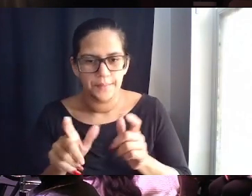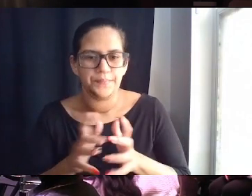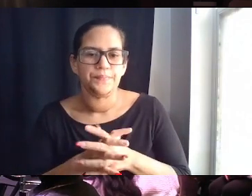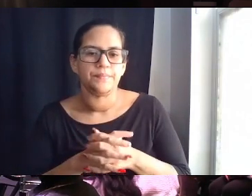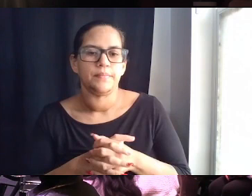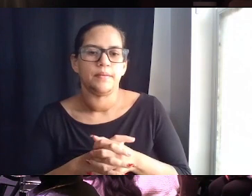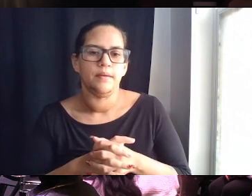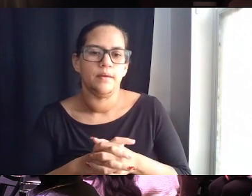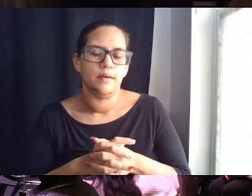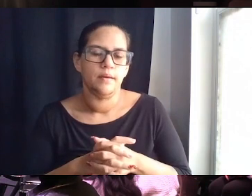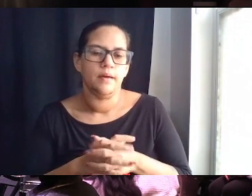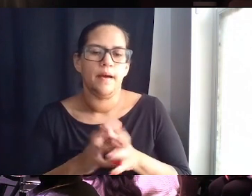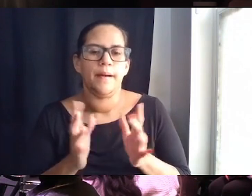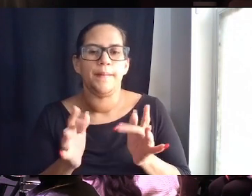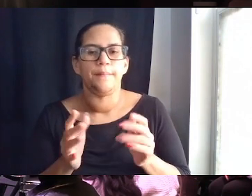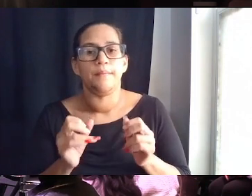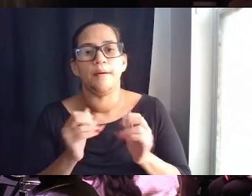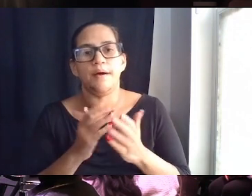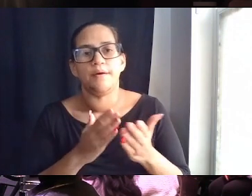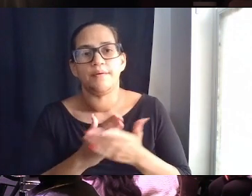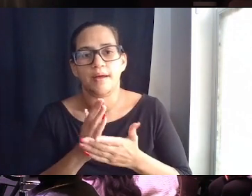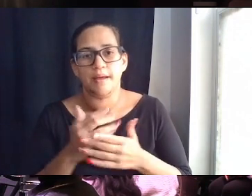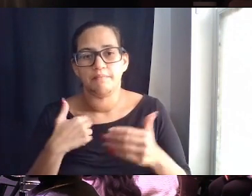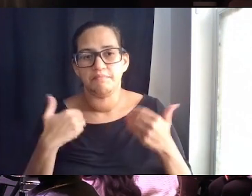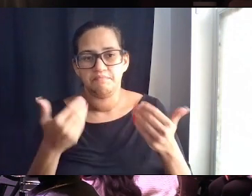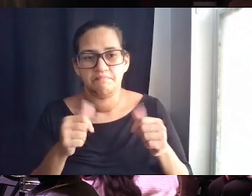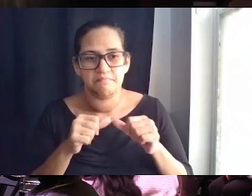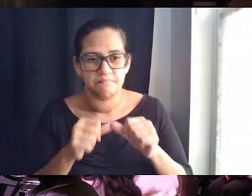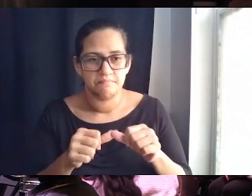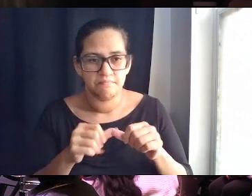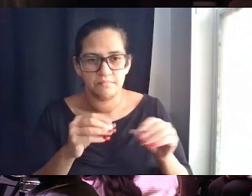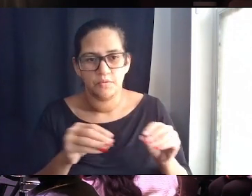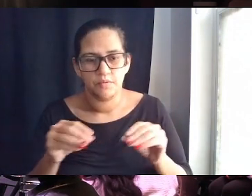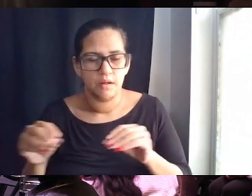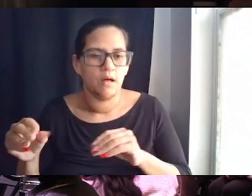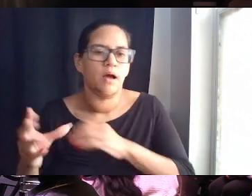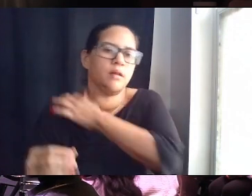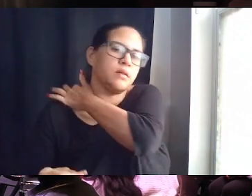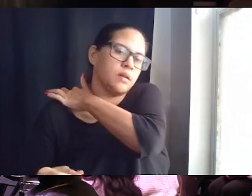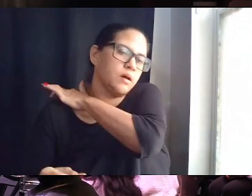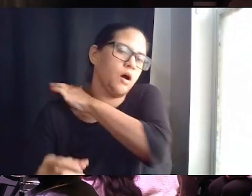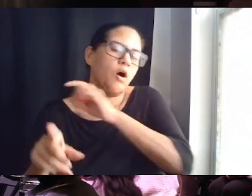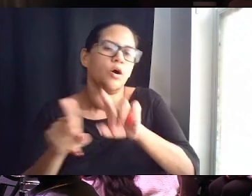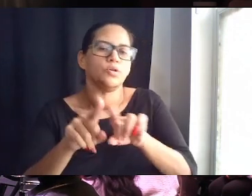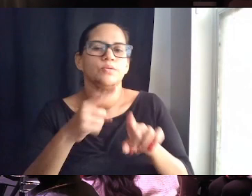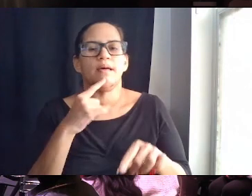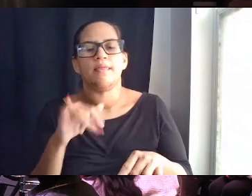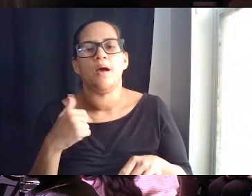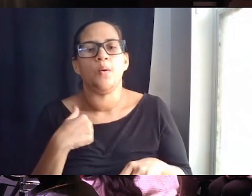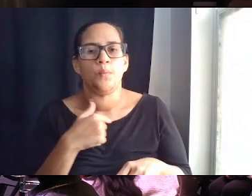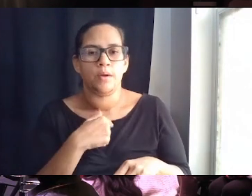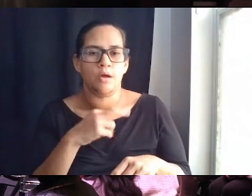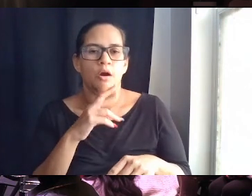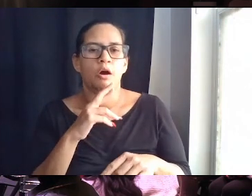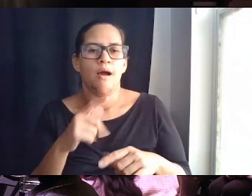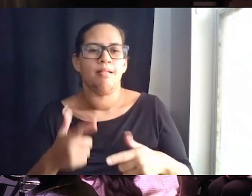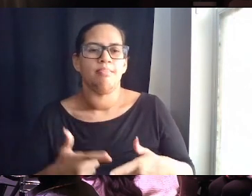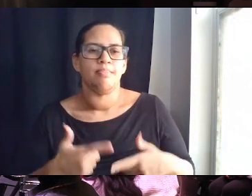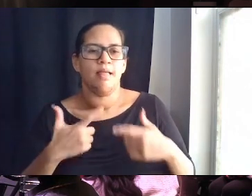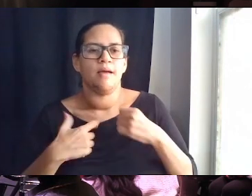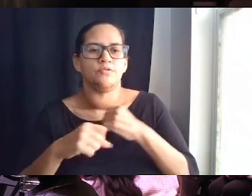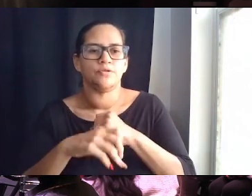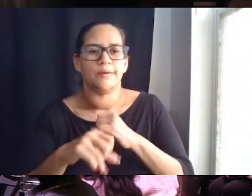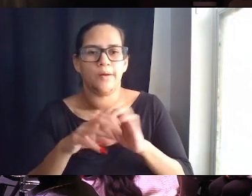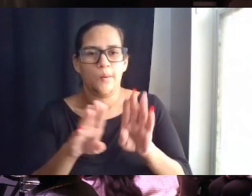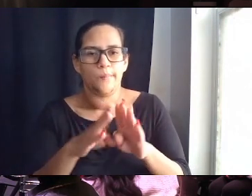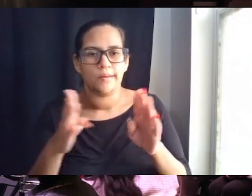All right, I'm going to continue moving us along and also say that we are live streaming opening ceremonies, and